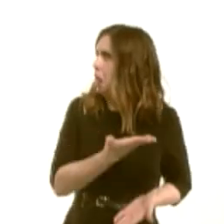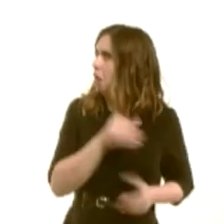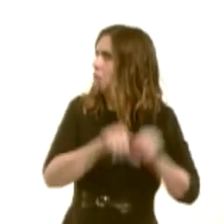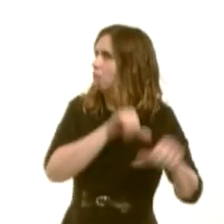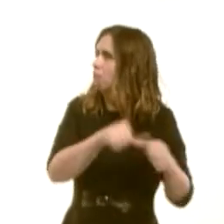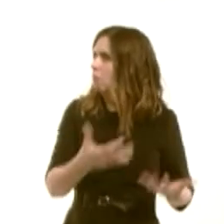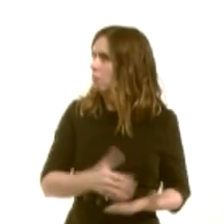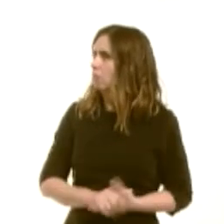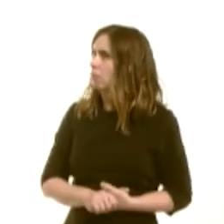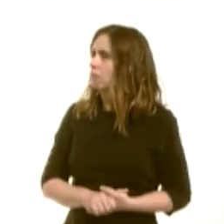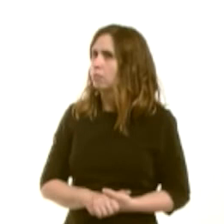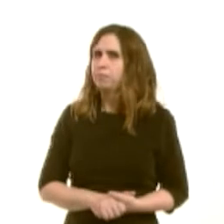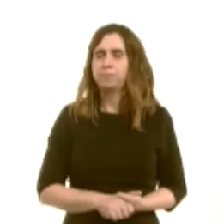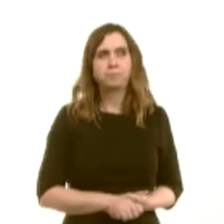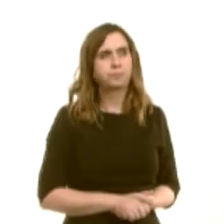Davis.